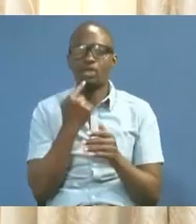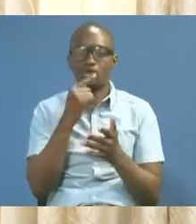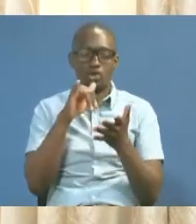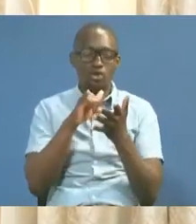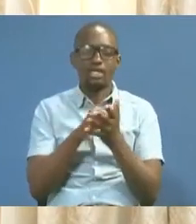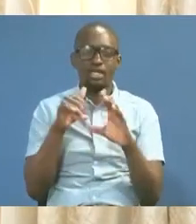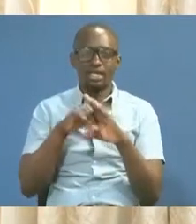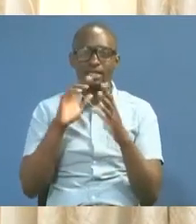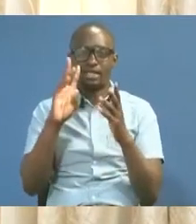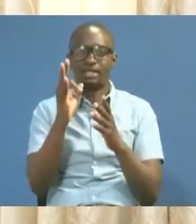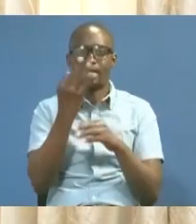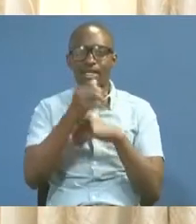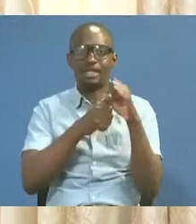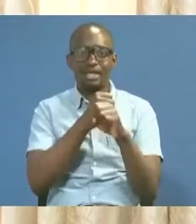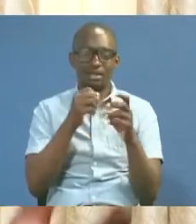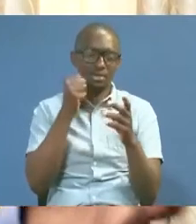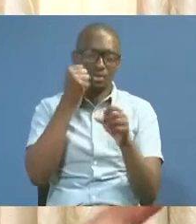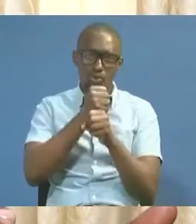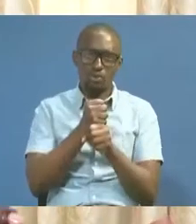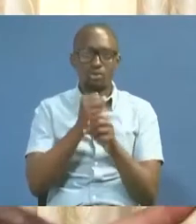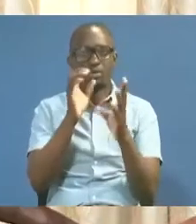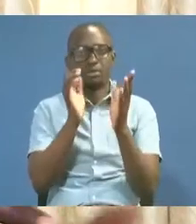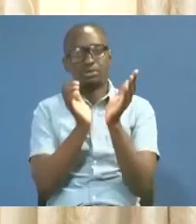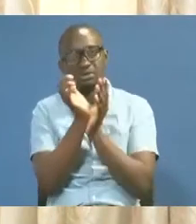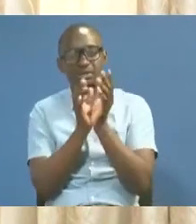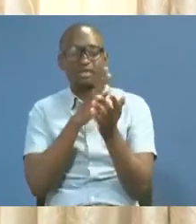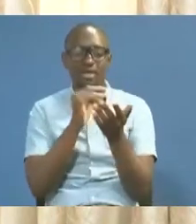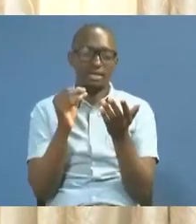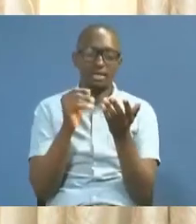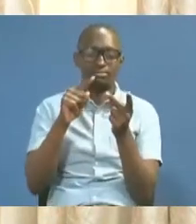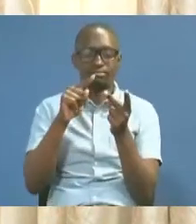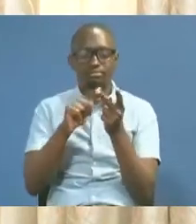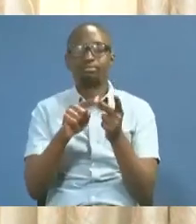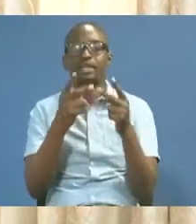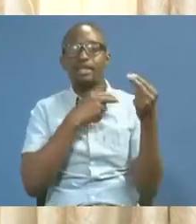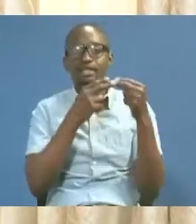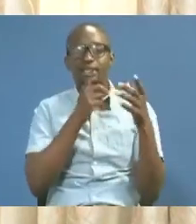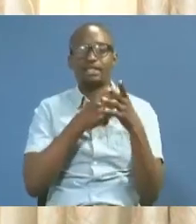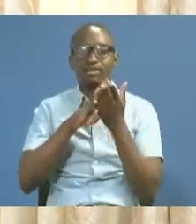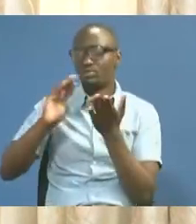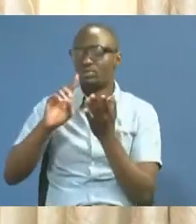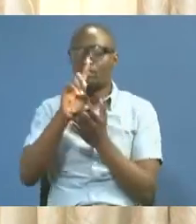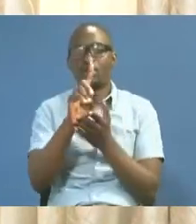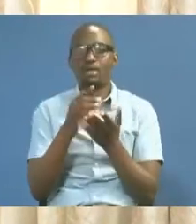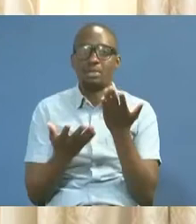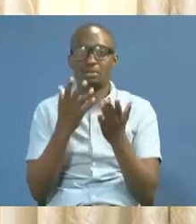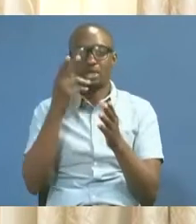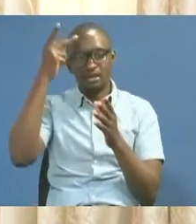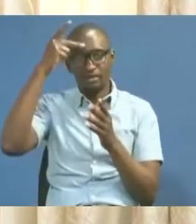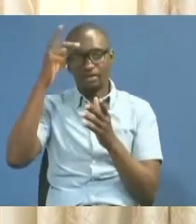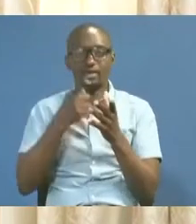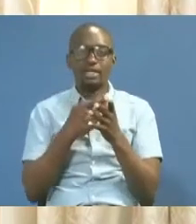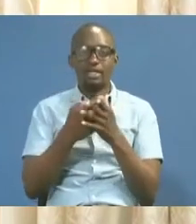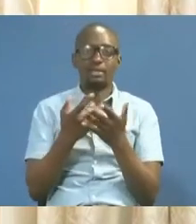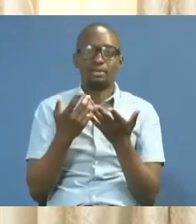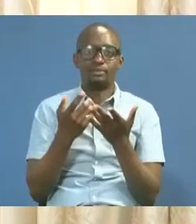two courses, geography, history, you drop one, maybe philosophy, and in the fourth year, you again take geography, history.